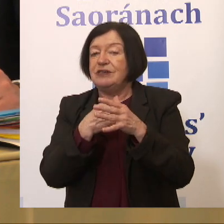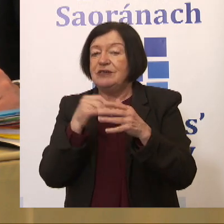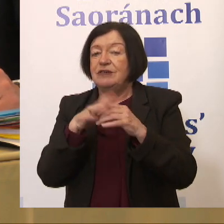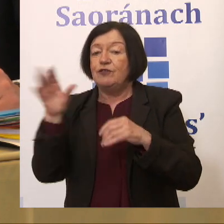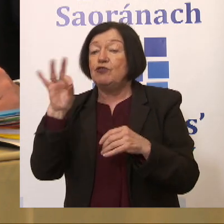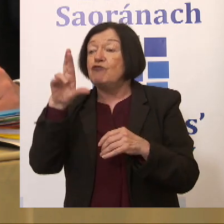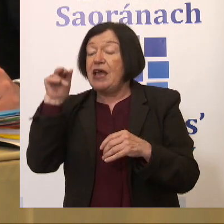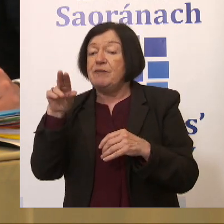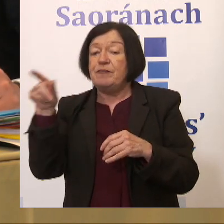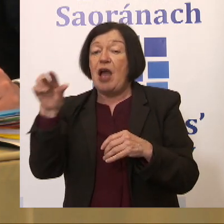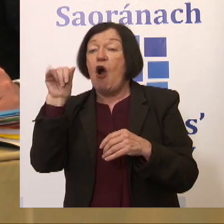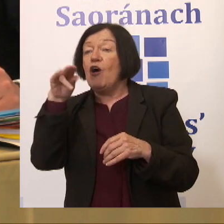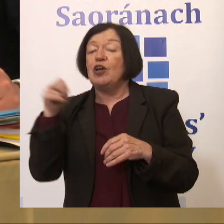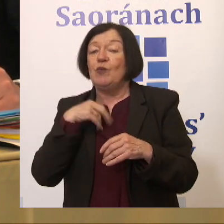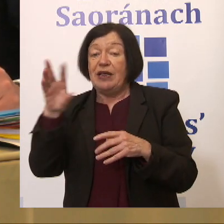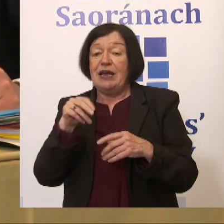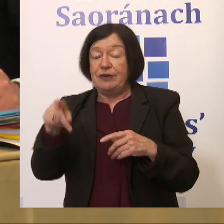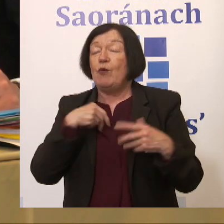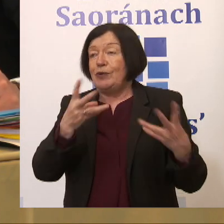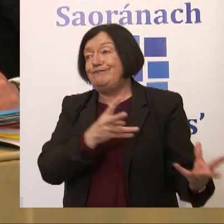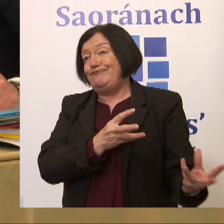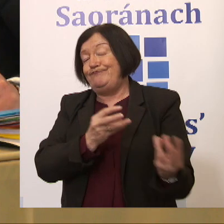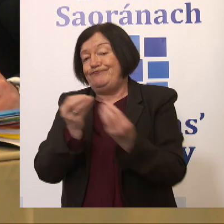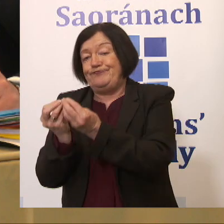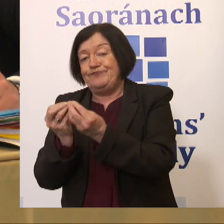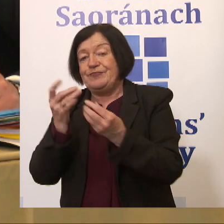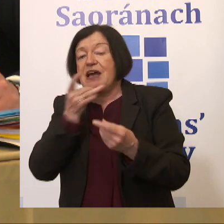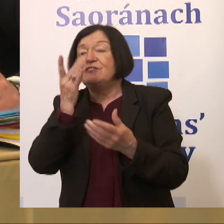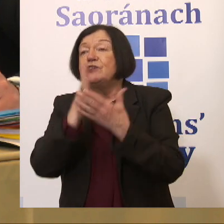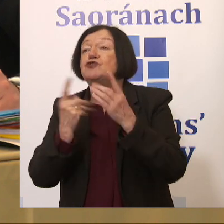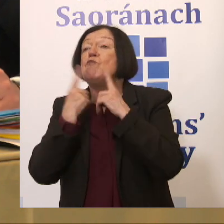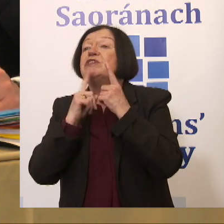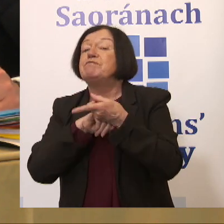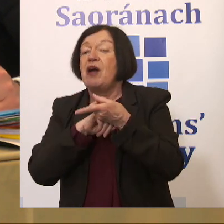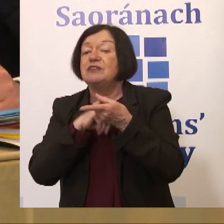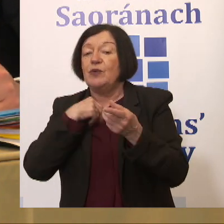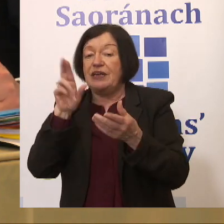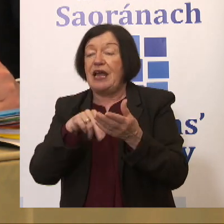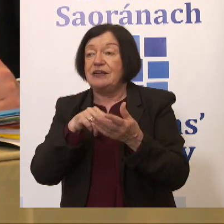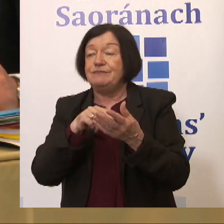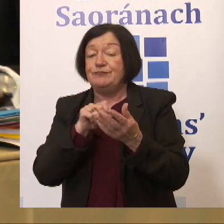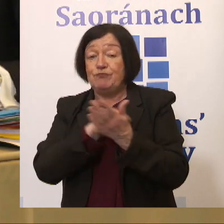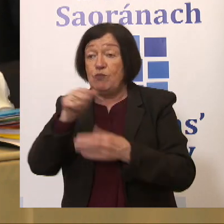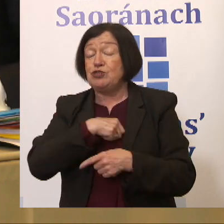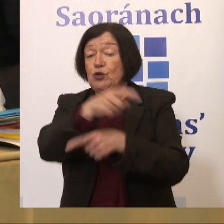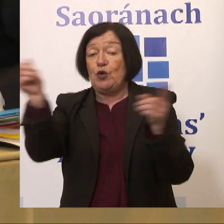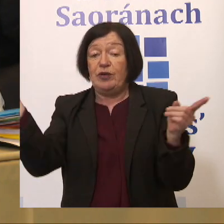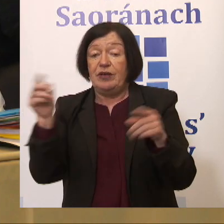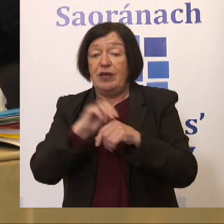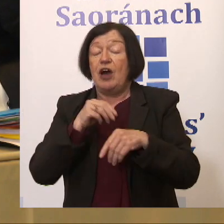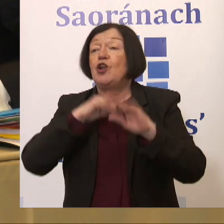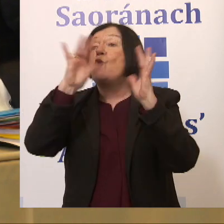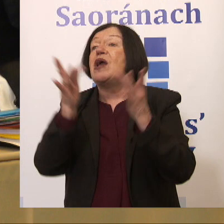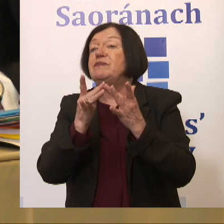Graham from Áinle, and we will take those away and ask for some responses that we can publish to yourselves and put on our website